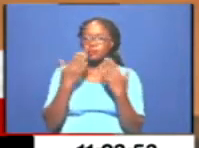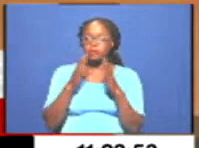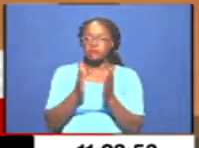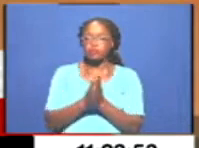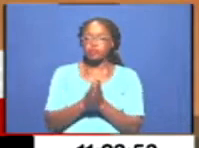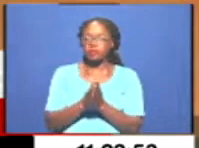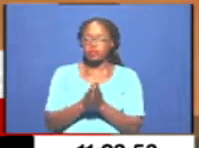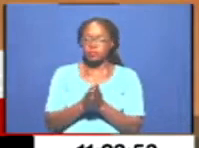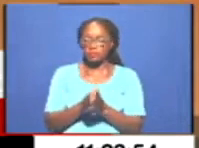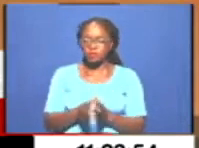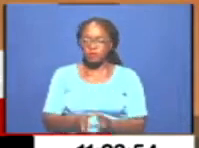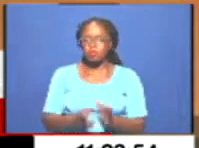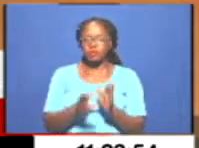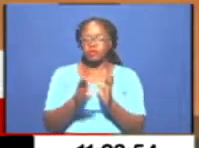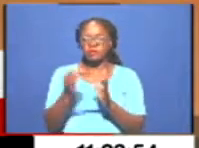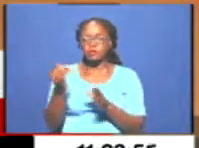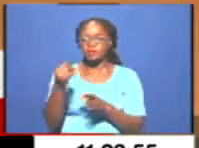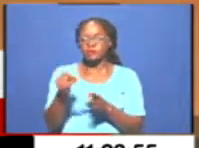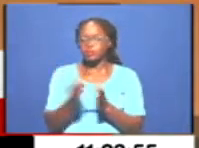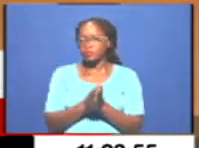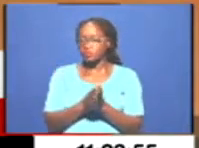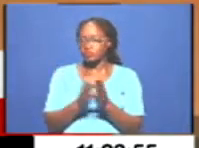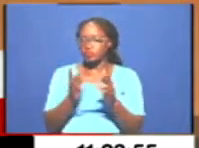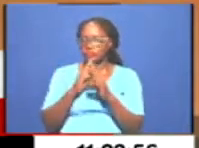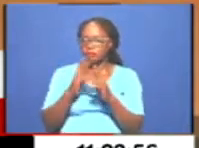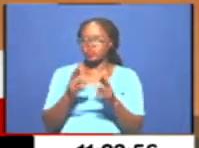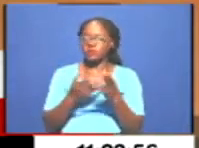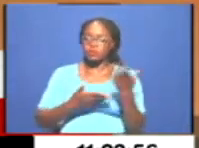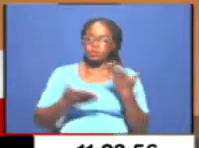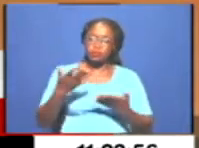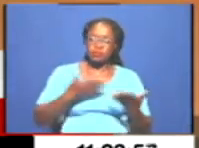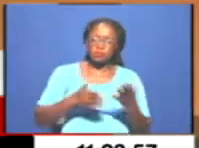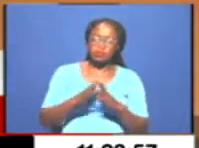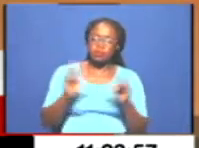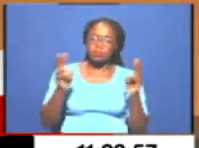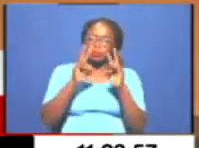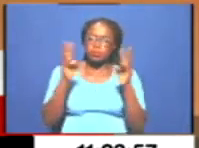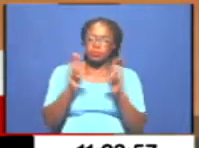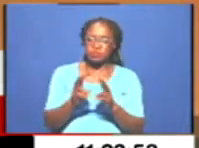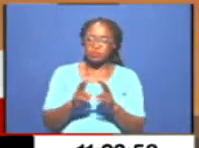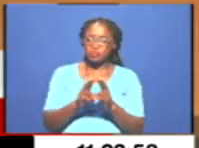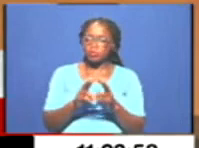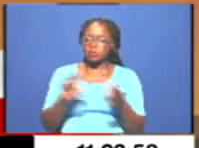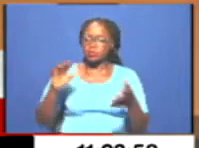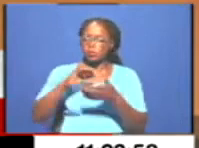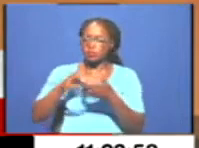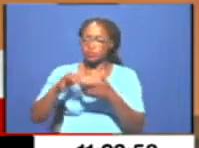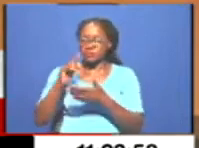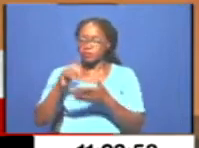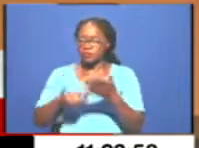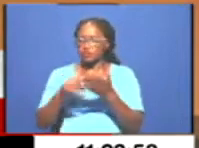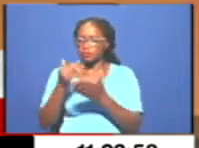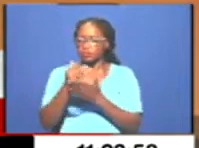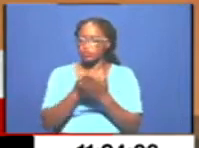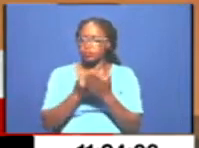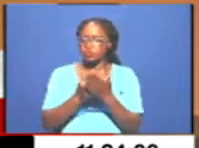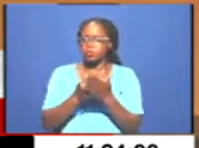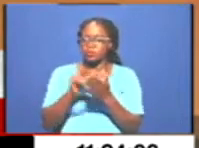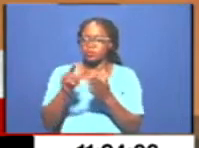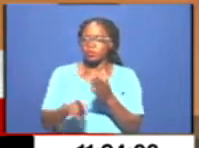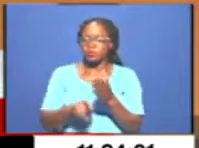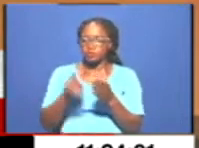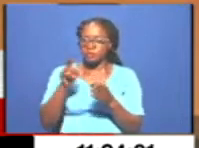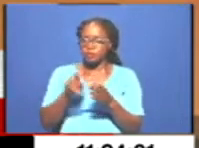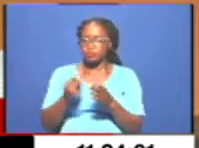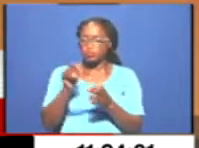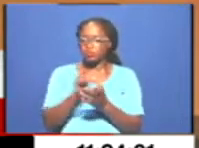roadmap. Then they can also give us the feedback of the interactions with the international federations on what program they need to. But most importantly, we are